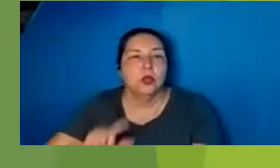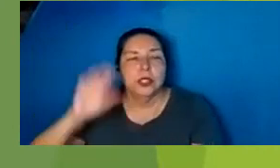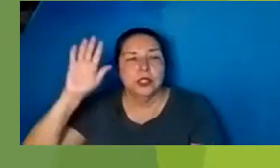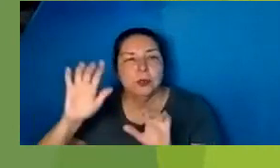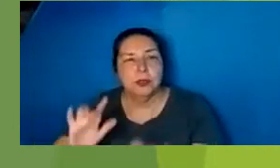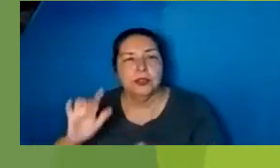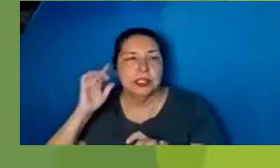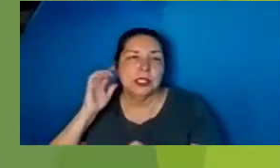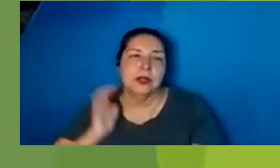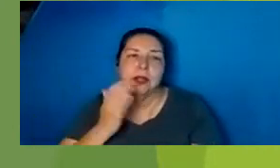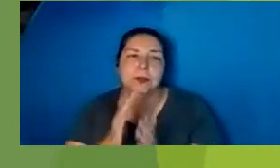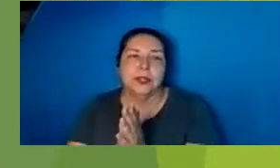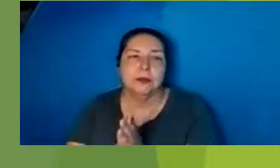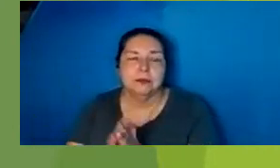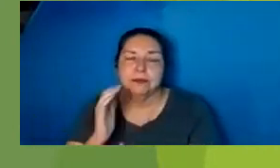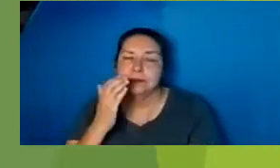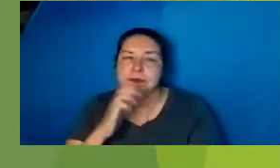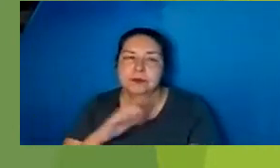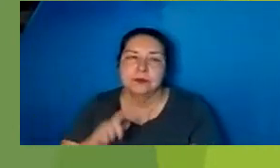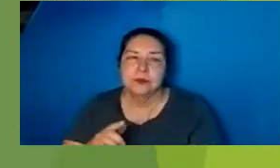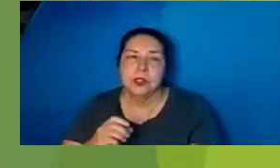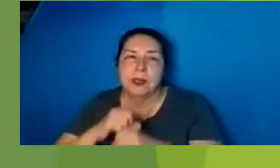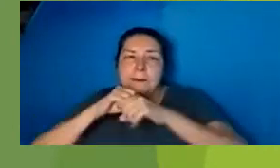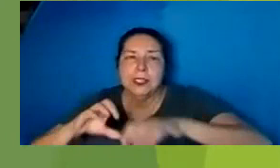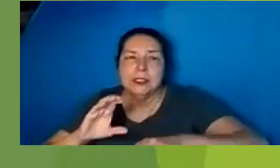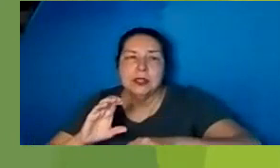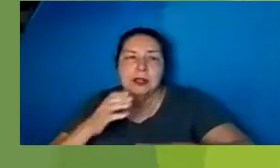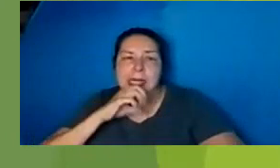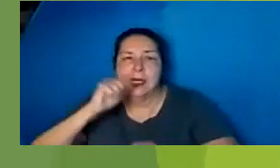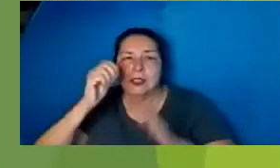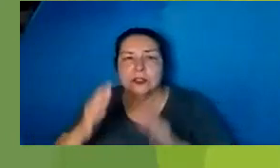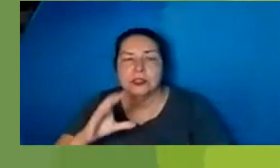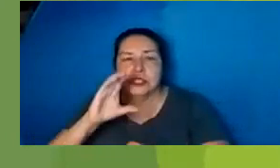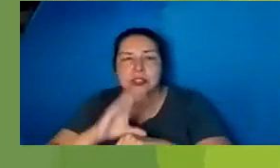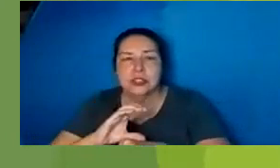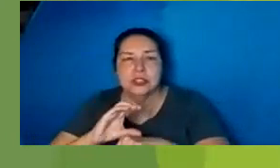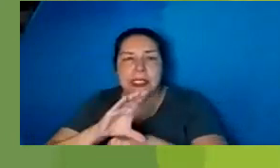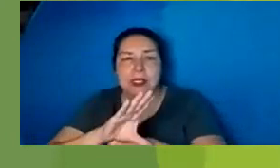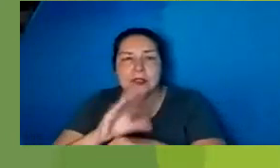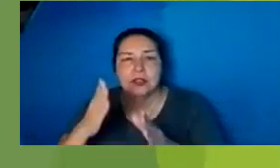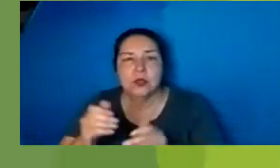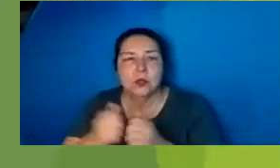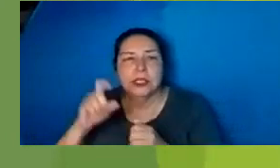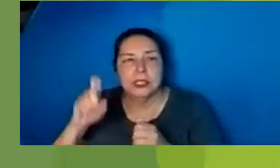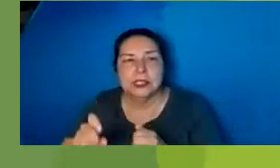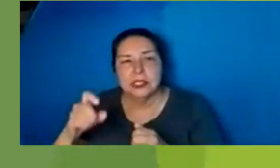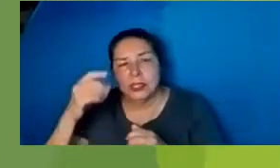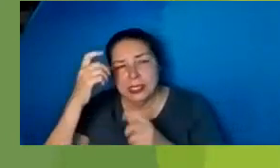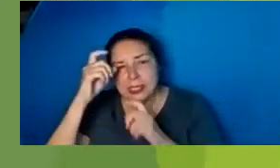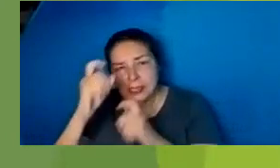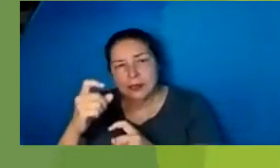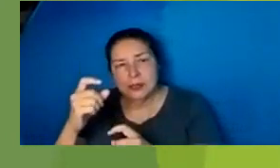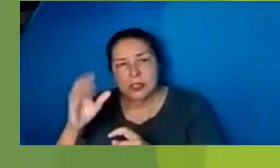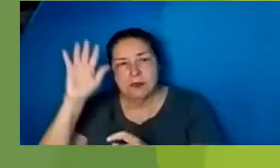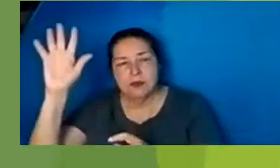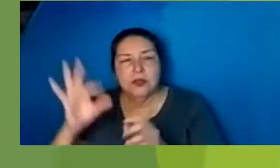O Lord, bless our elders and our church council with the necessary gifts in your spirit that they may faithfully